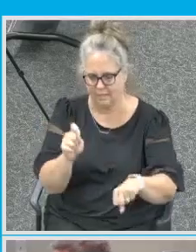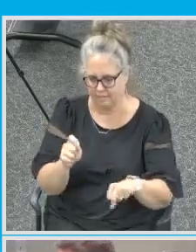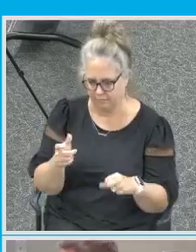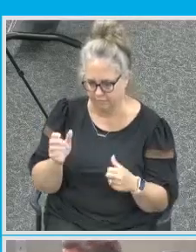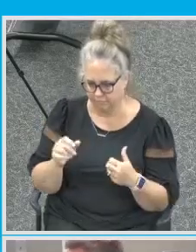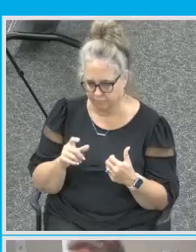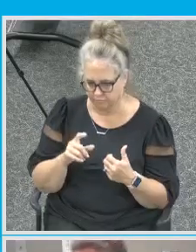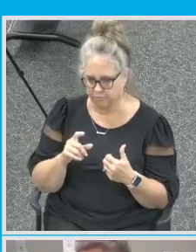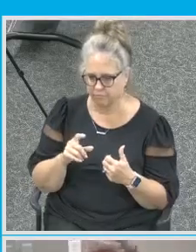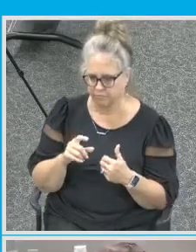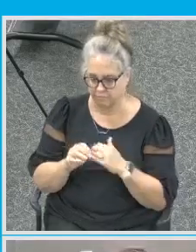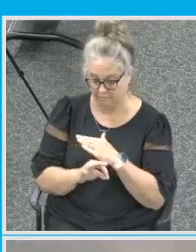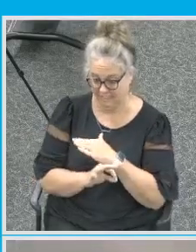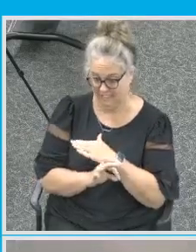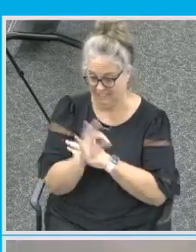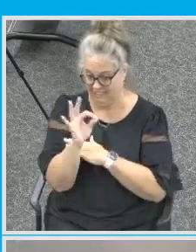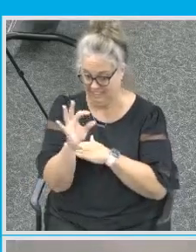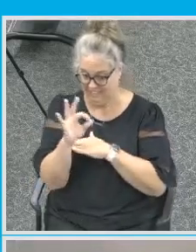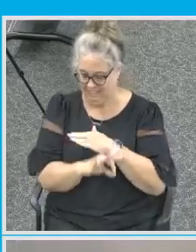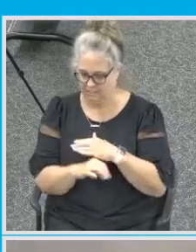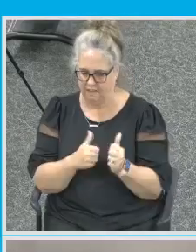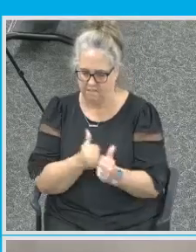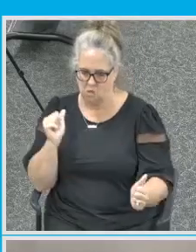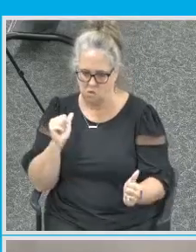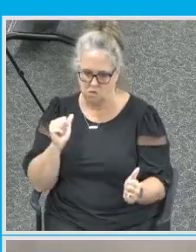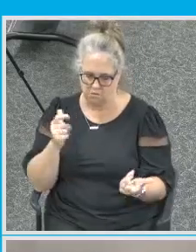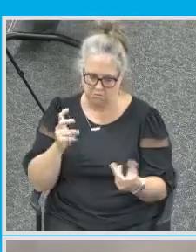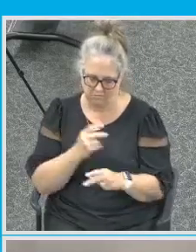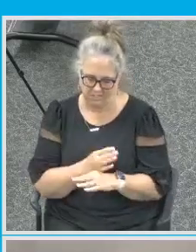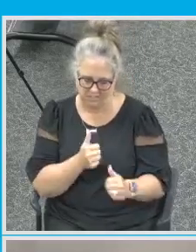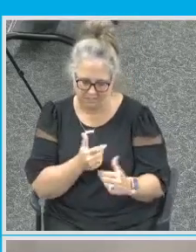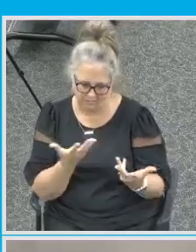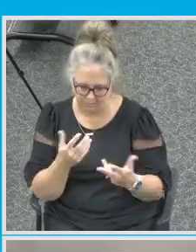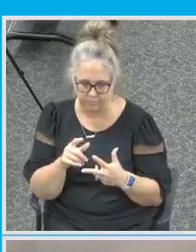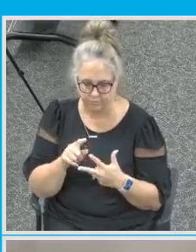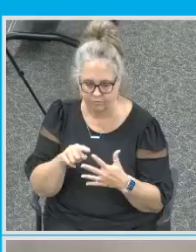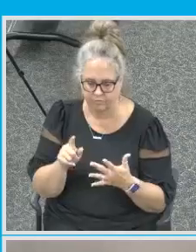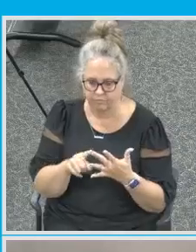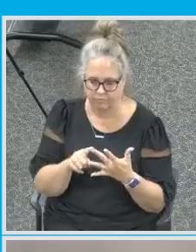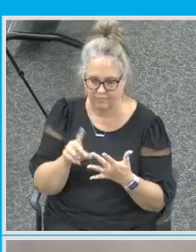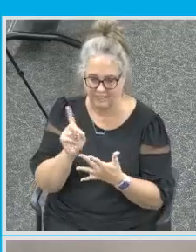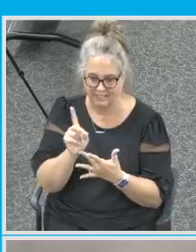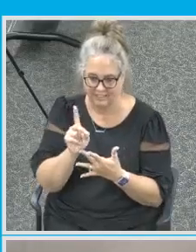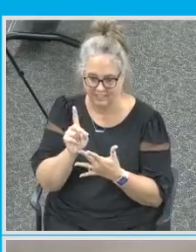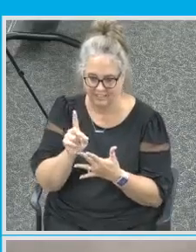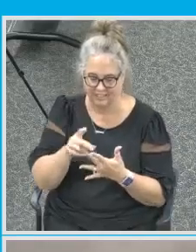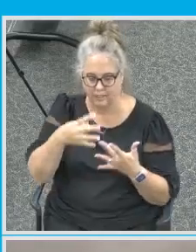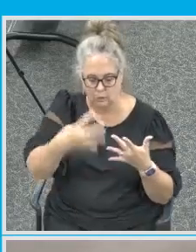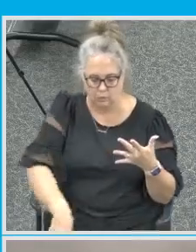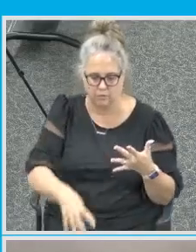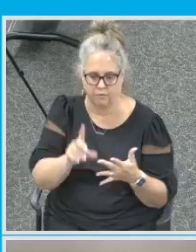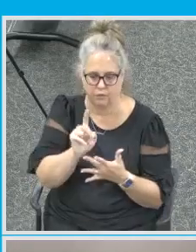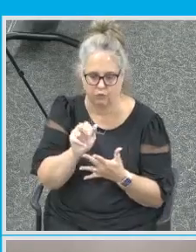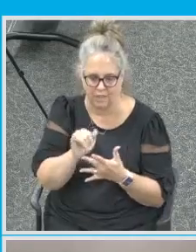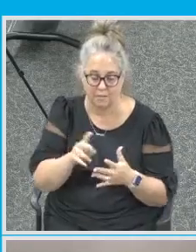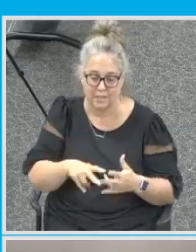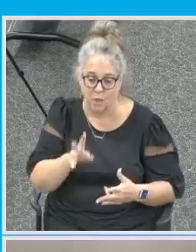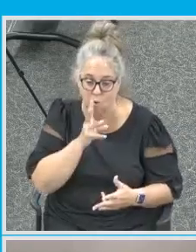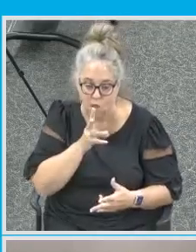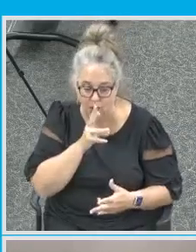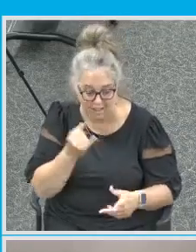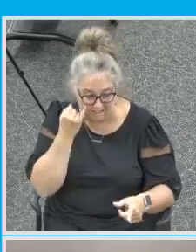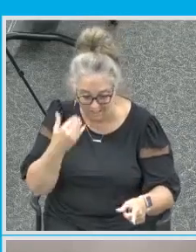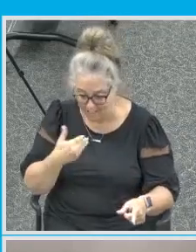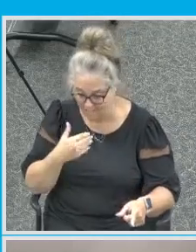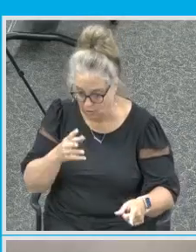odds that you're not going to get this disease. You also want to drain standing water. If you've got a cap full of water, just a